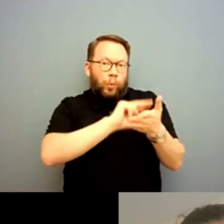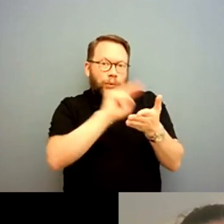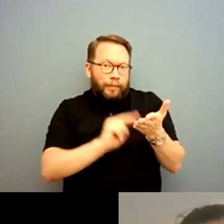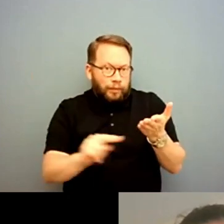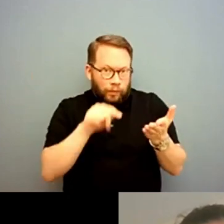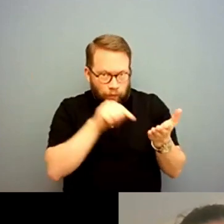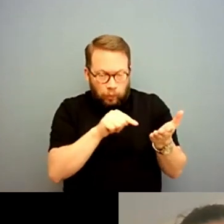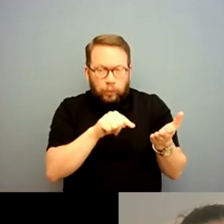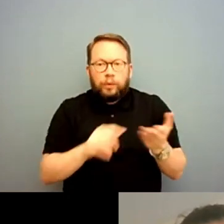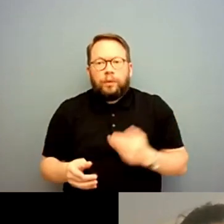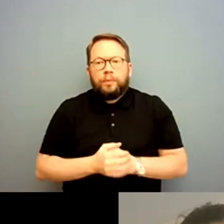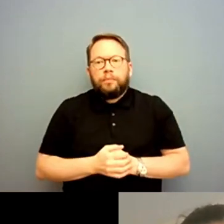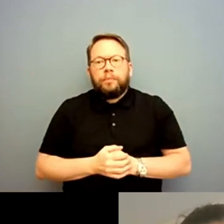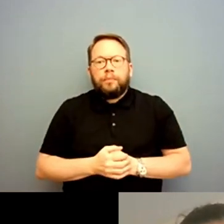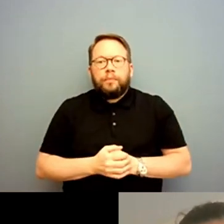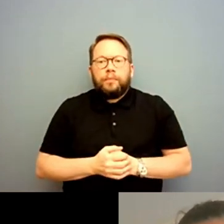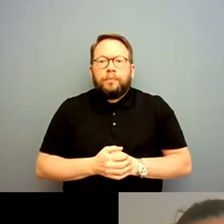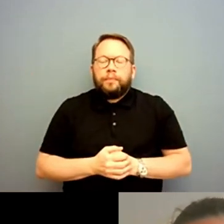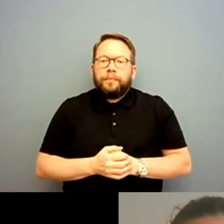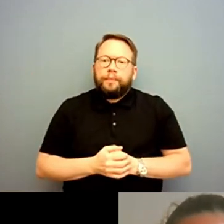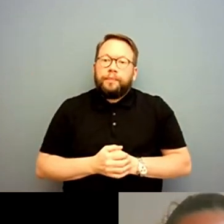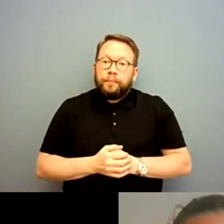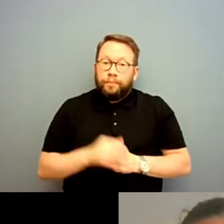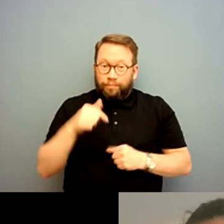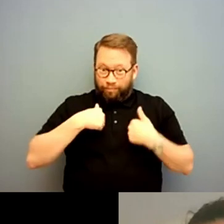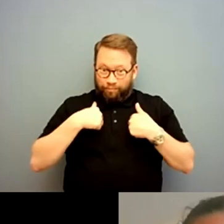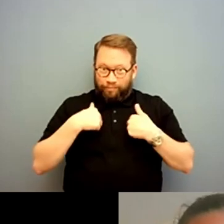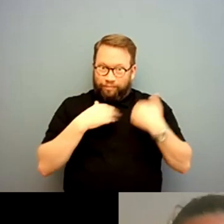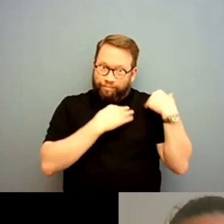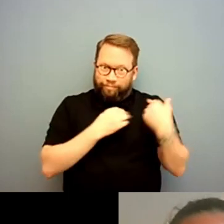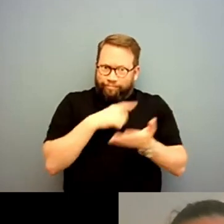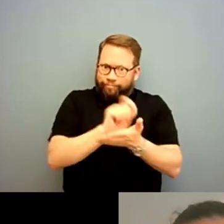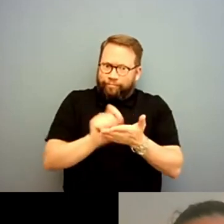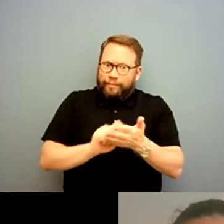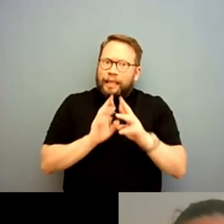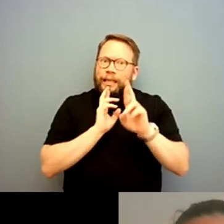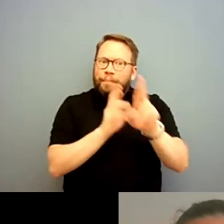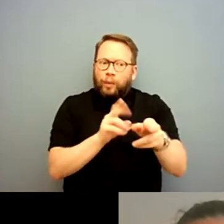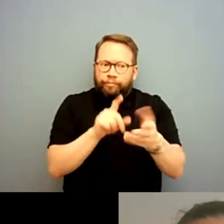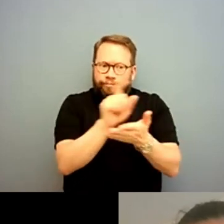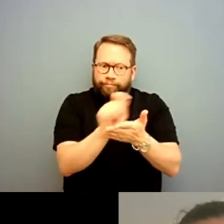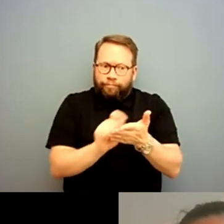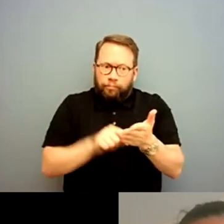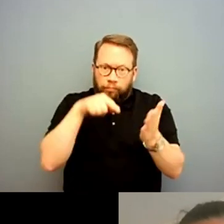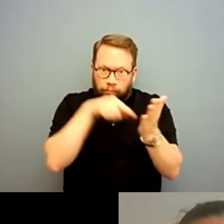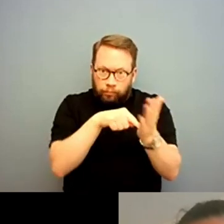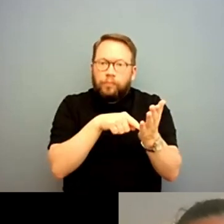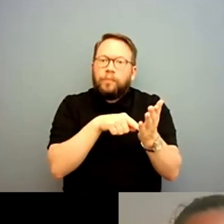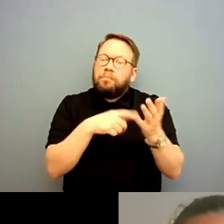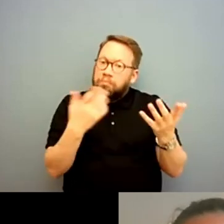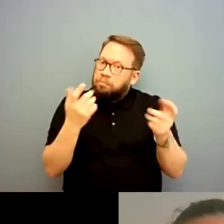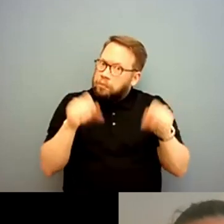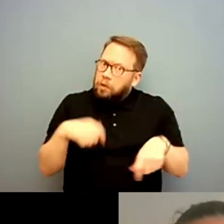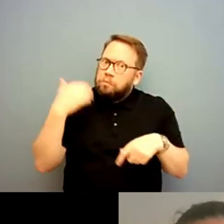to Culture, her work product could be really, really useful to you in substantiating